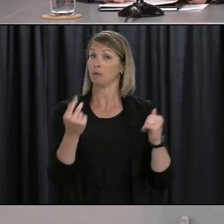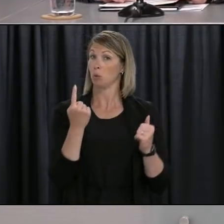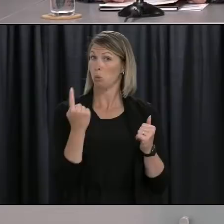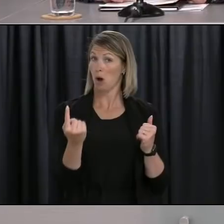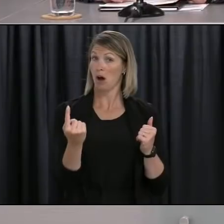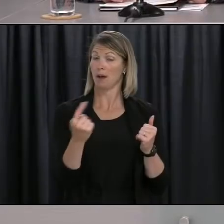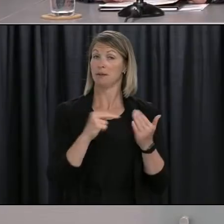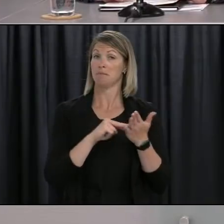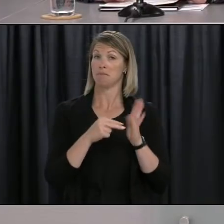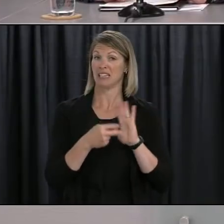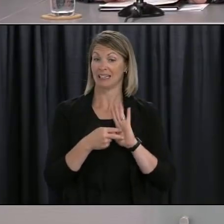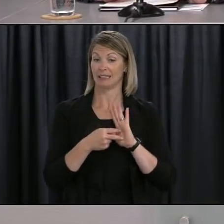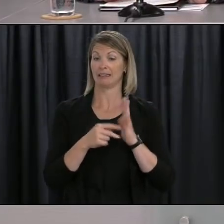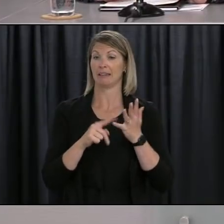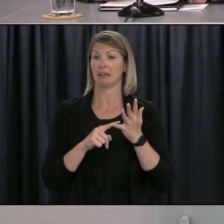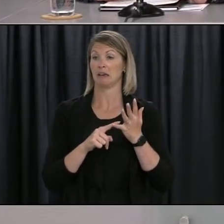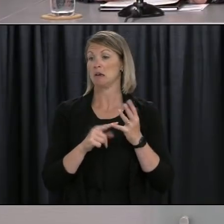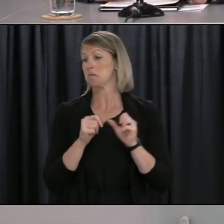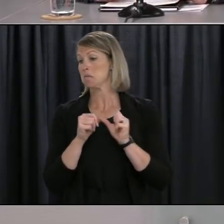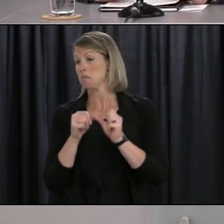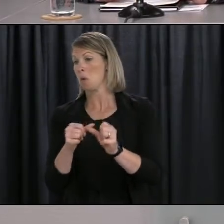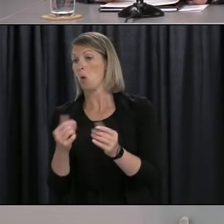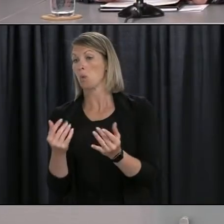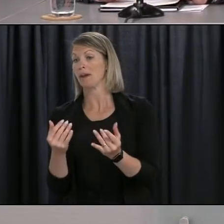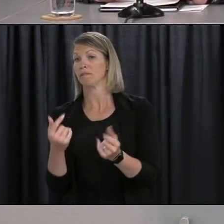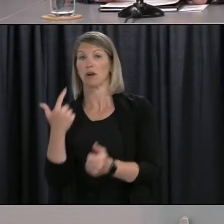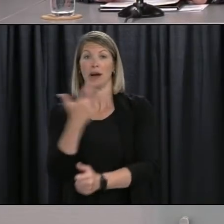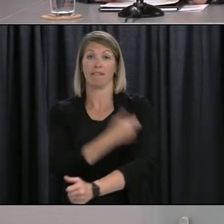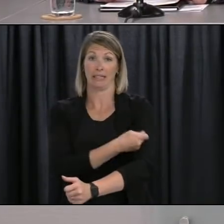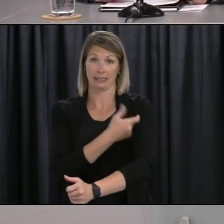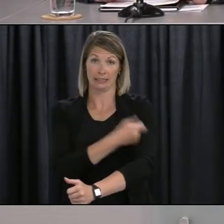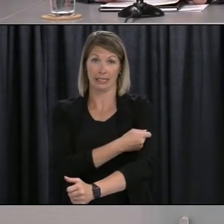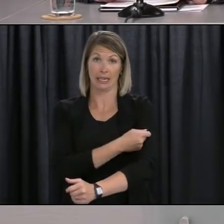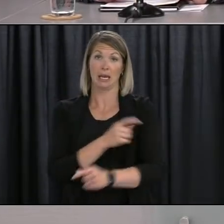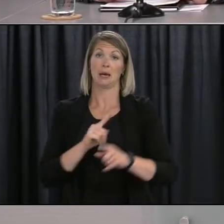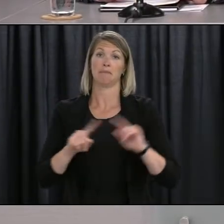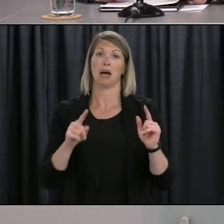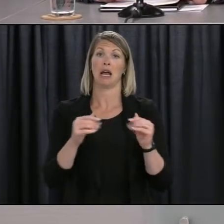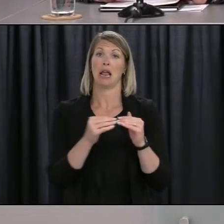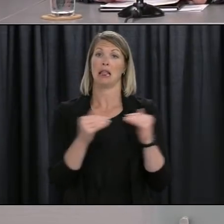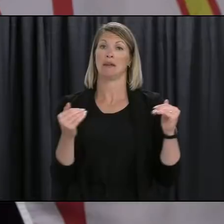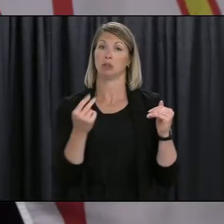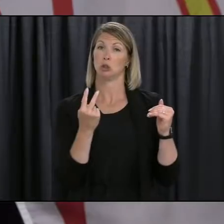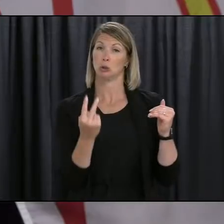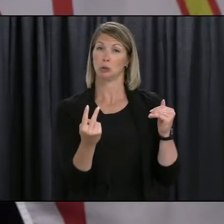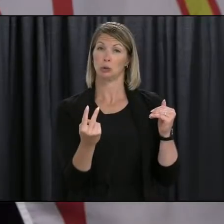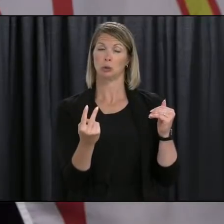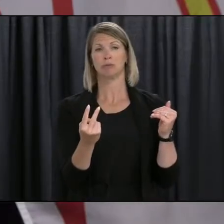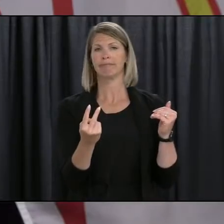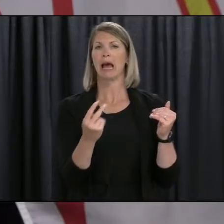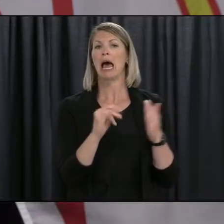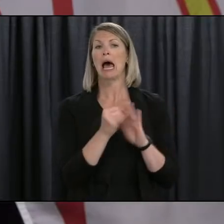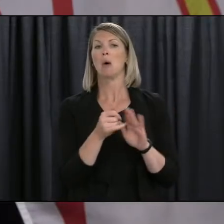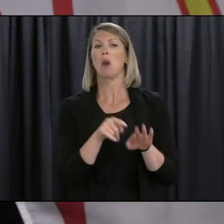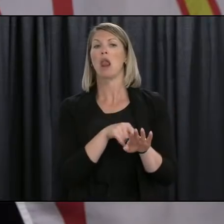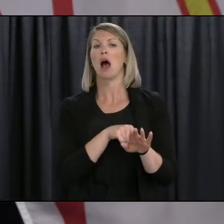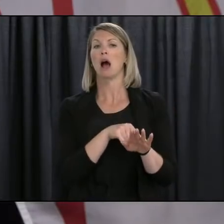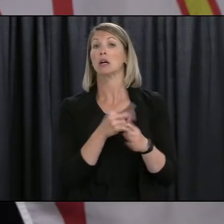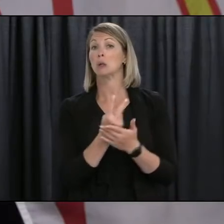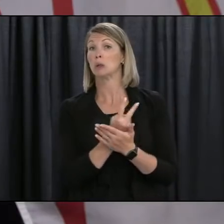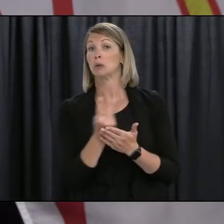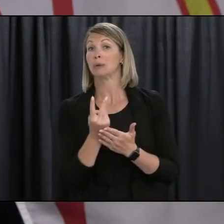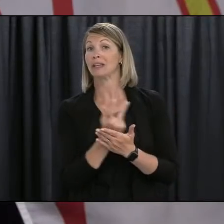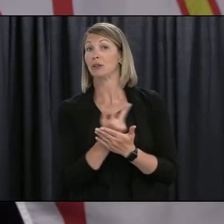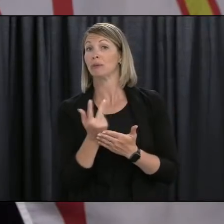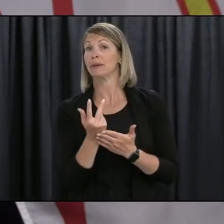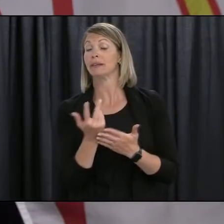health system. Level 1 is called the new normal, but is Level 2, in fact, the new normal? So that's a